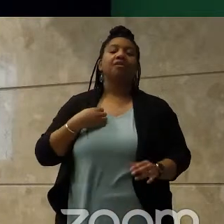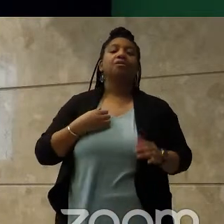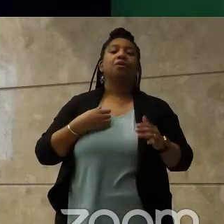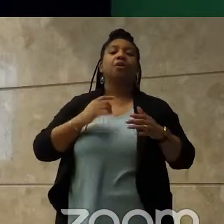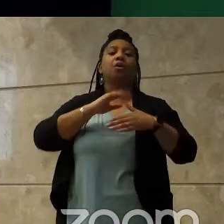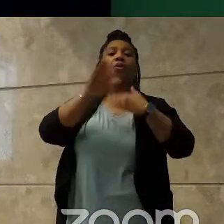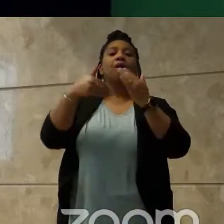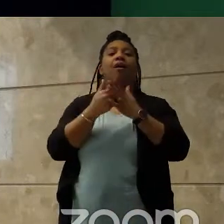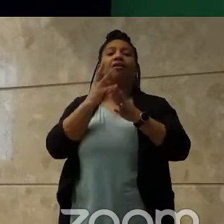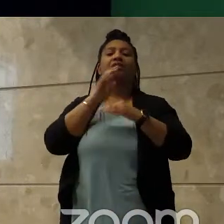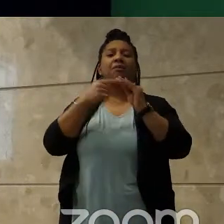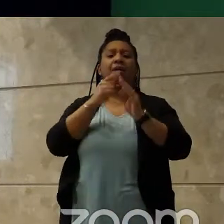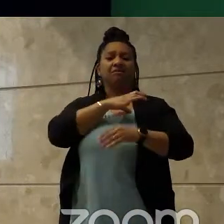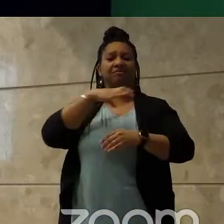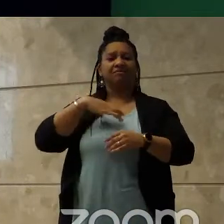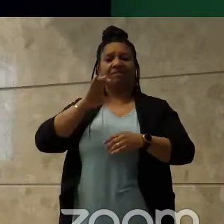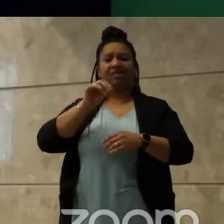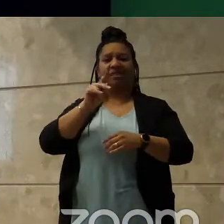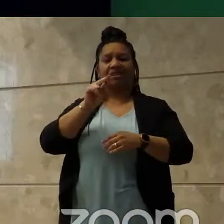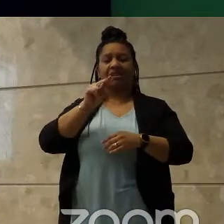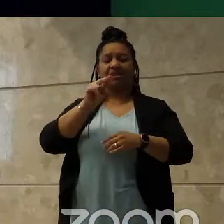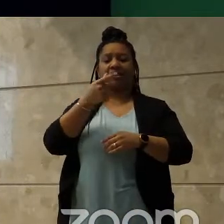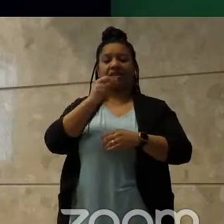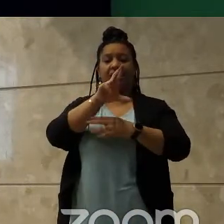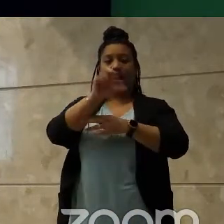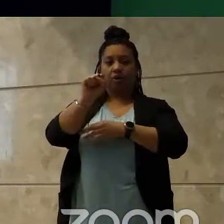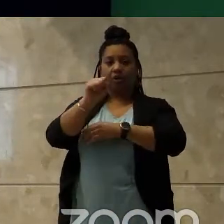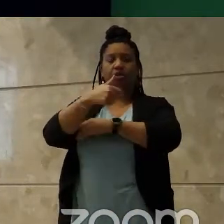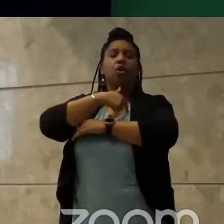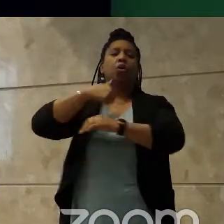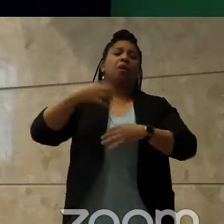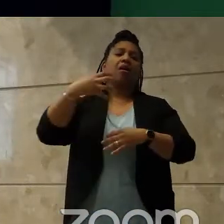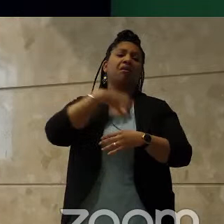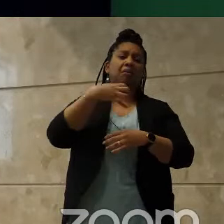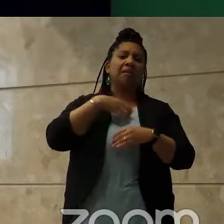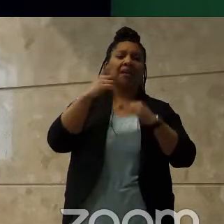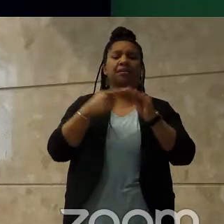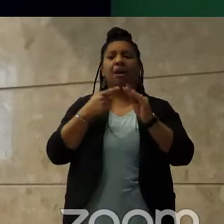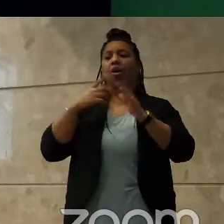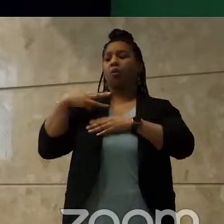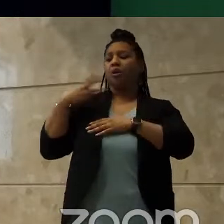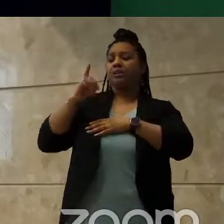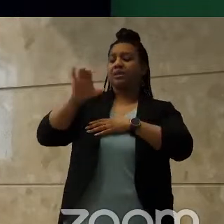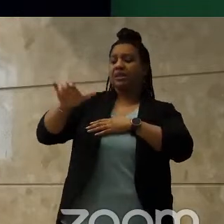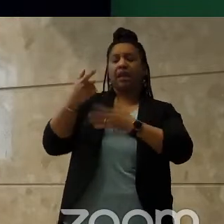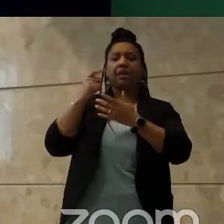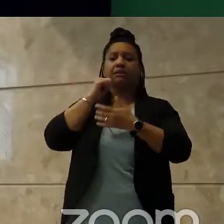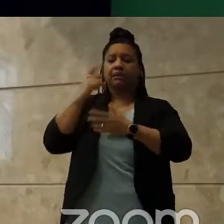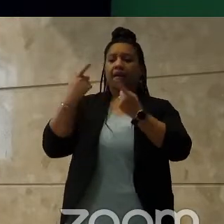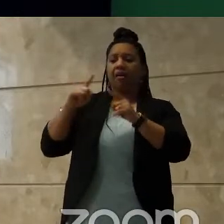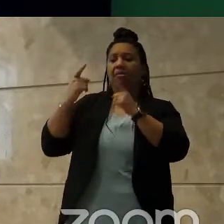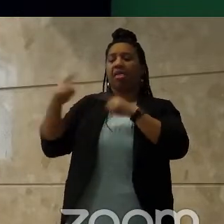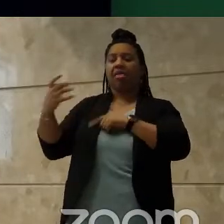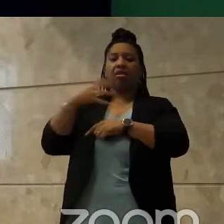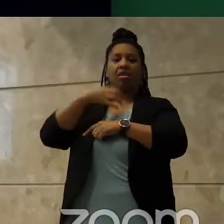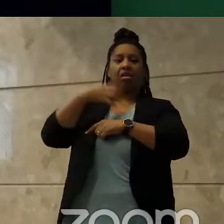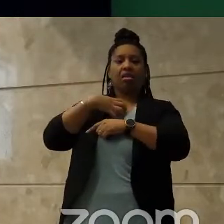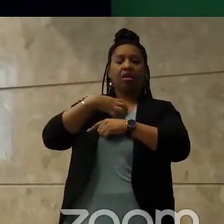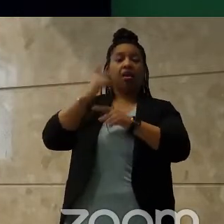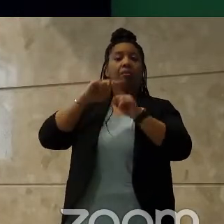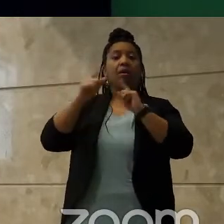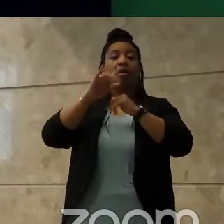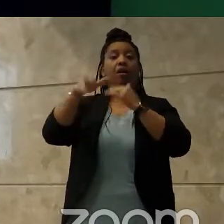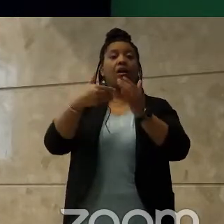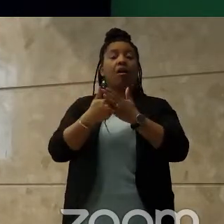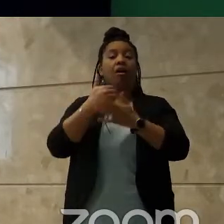about Congress. We all complain about what Washington is not doing. And yet all the members of Congress, almost all,